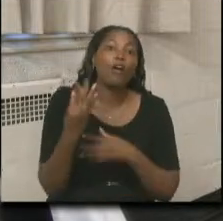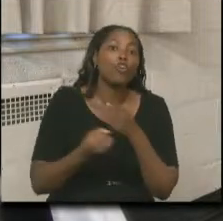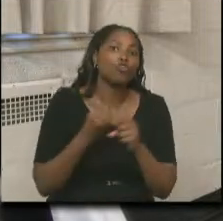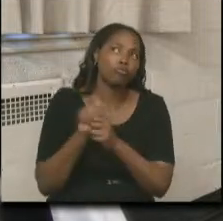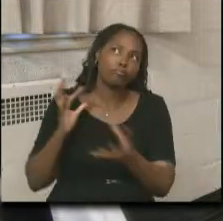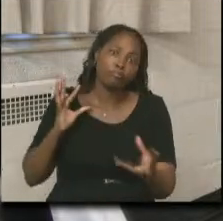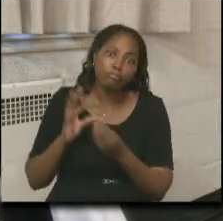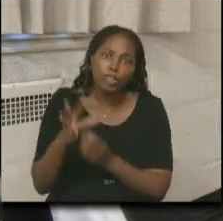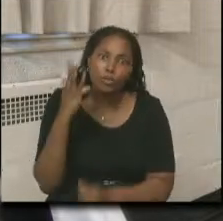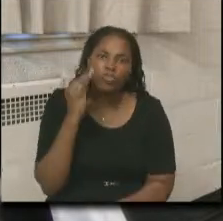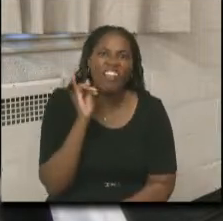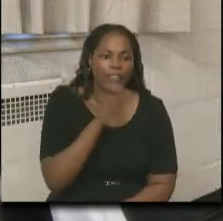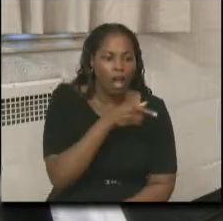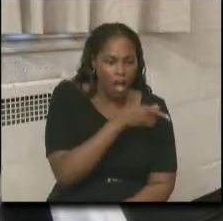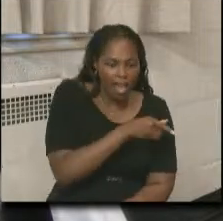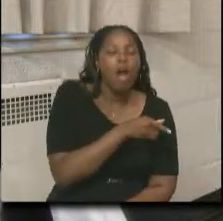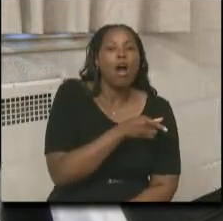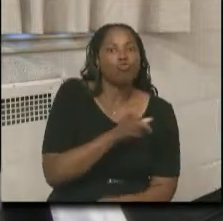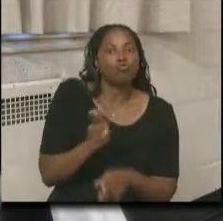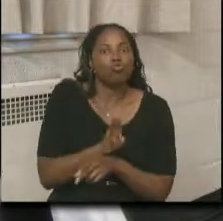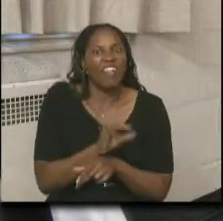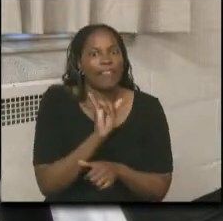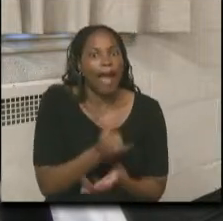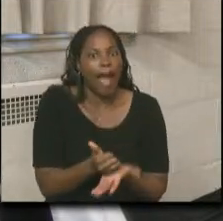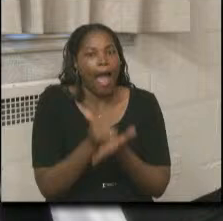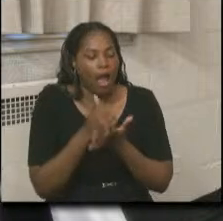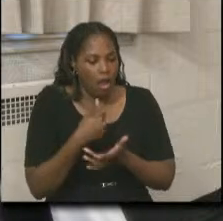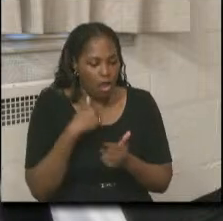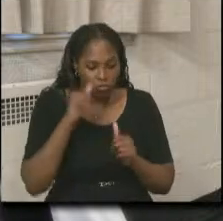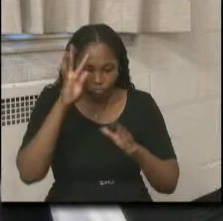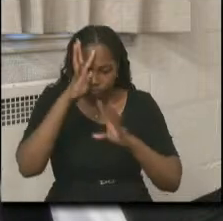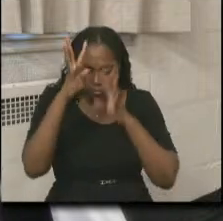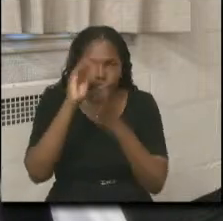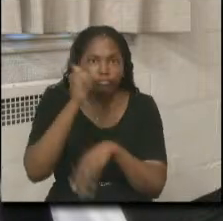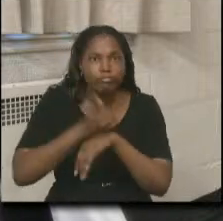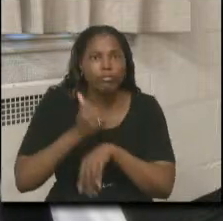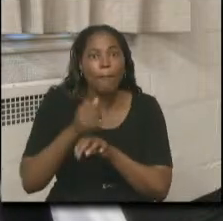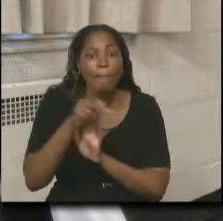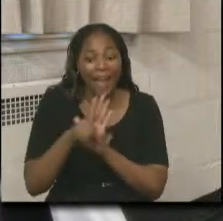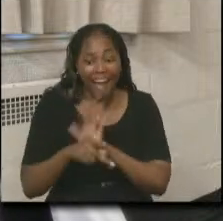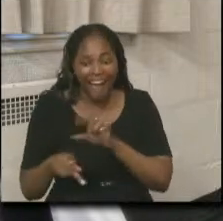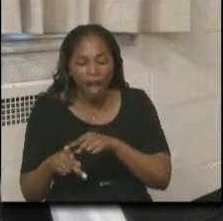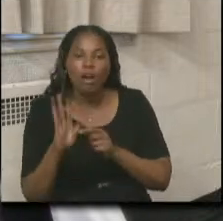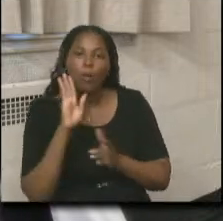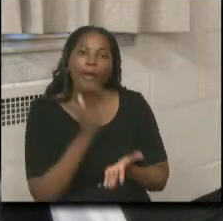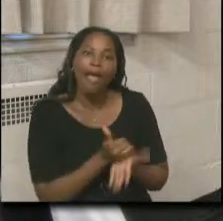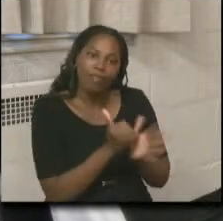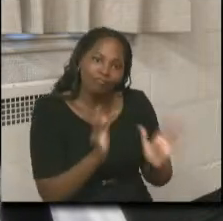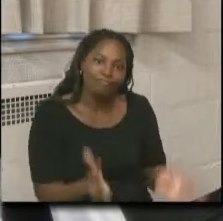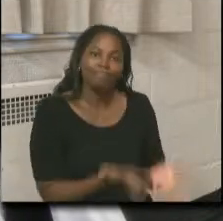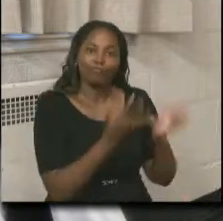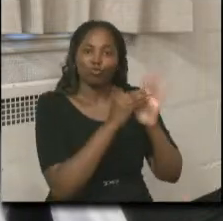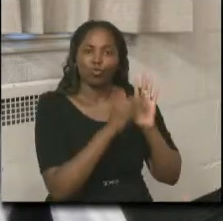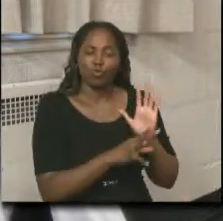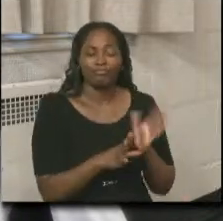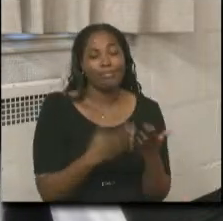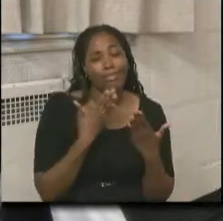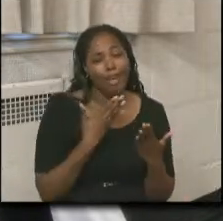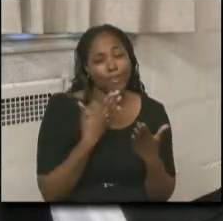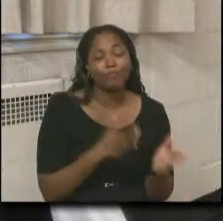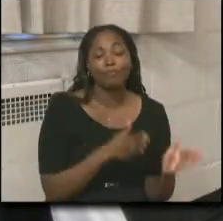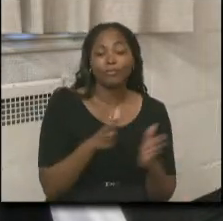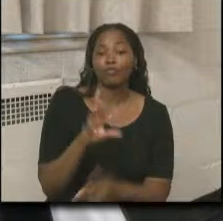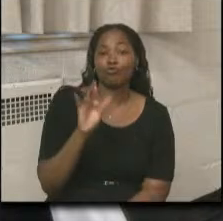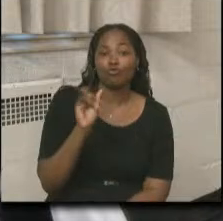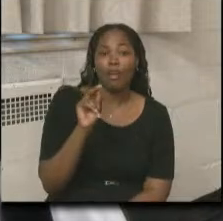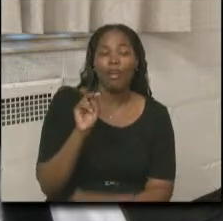us to make the connections we need to advance policies that support students. Thank you so much. Rain, I want to thank you